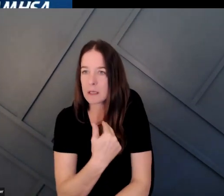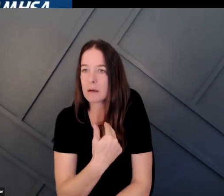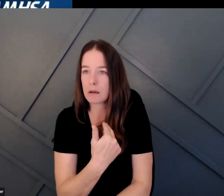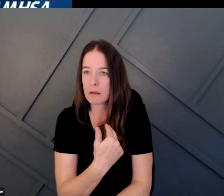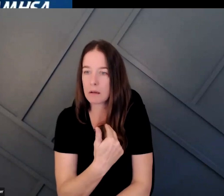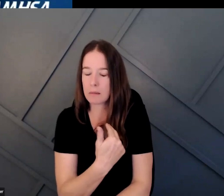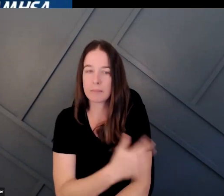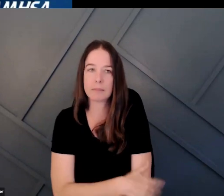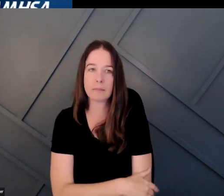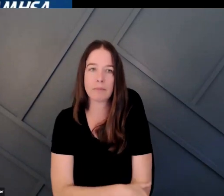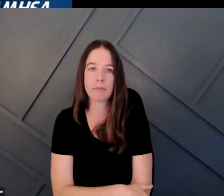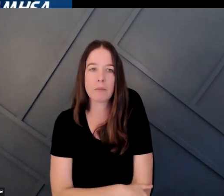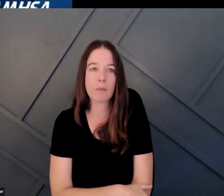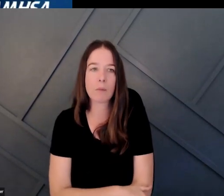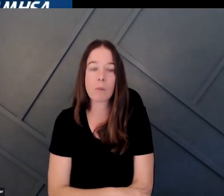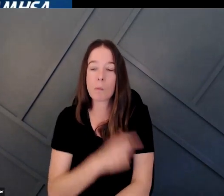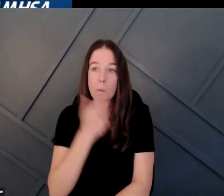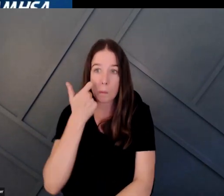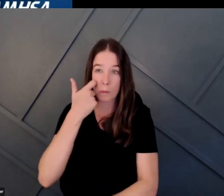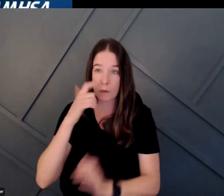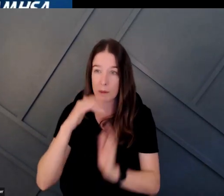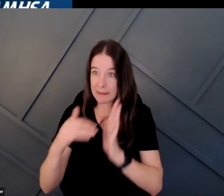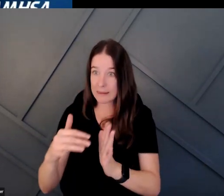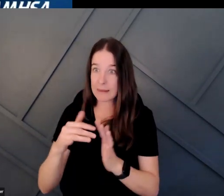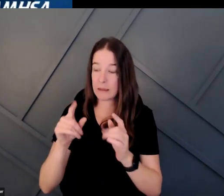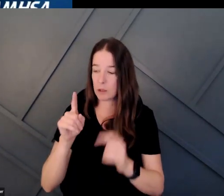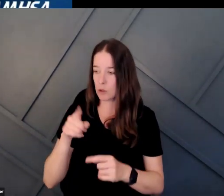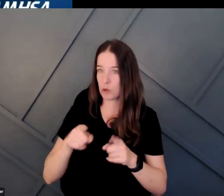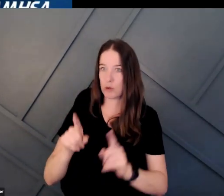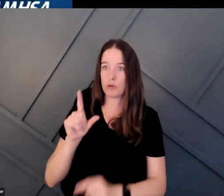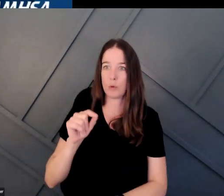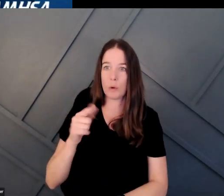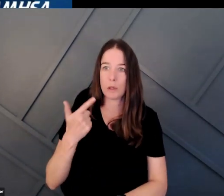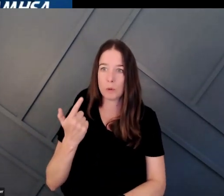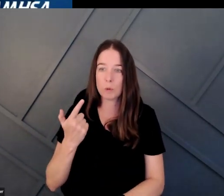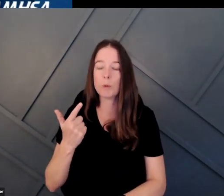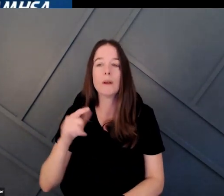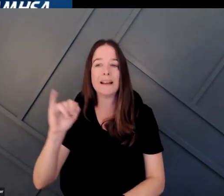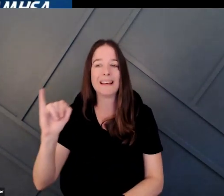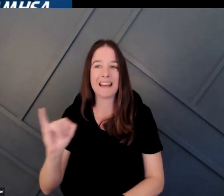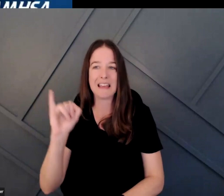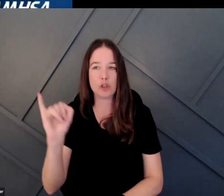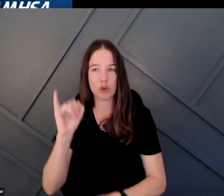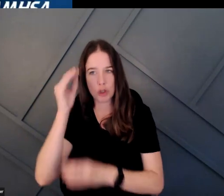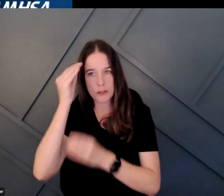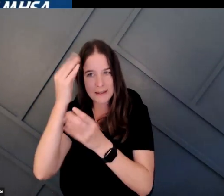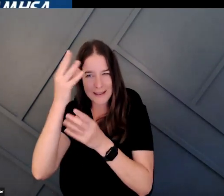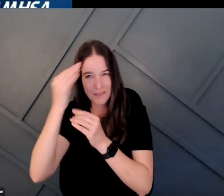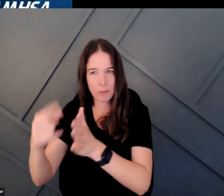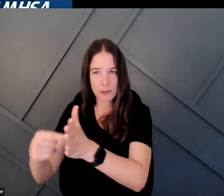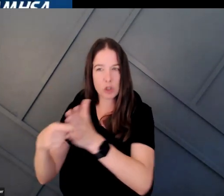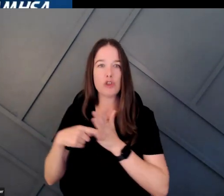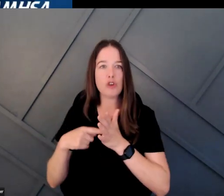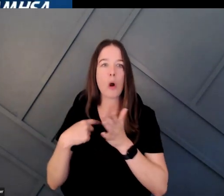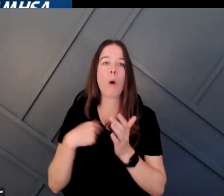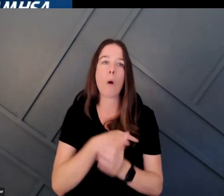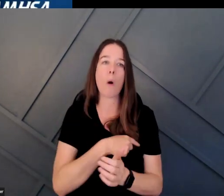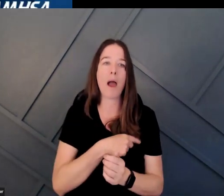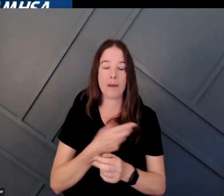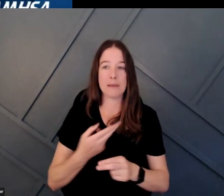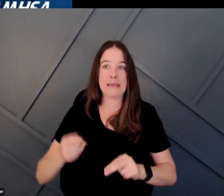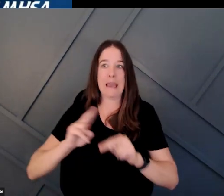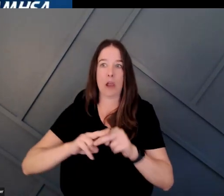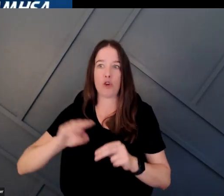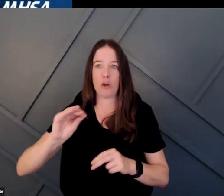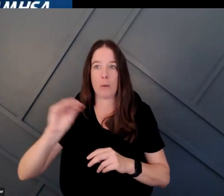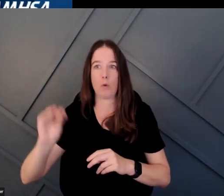recent study in 2021 looking at insurance data showed increased rates of hospitalization for people in all